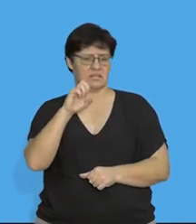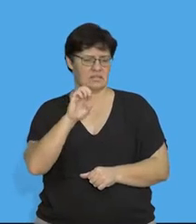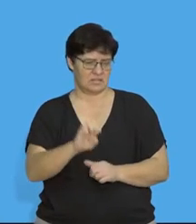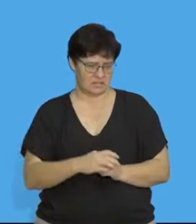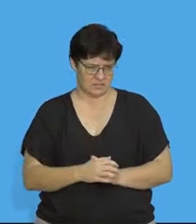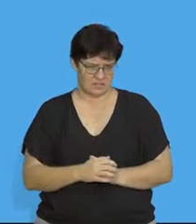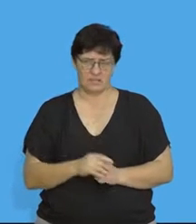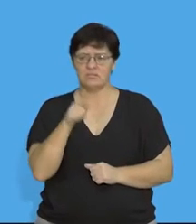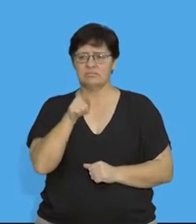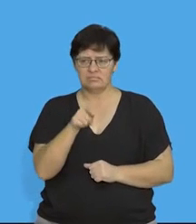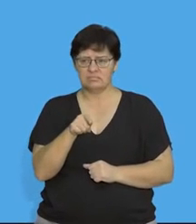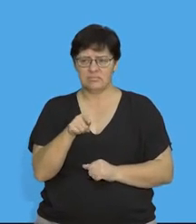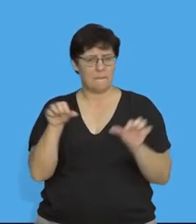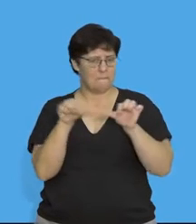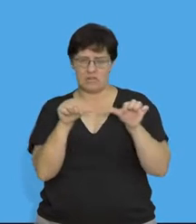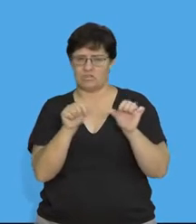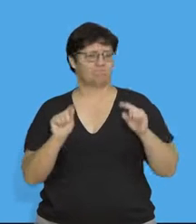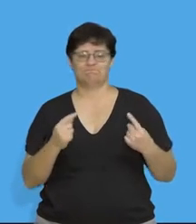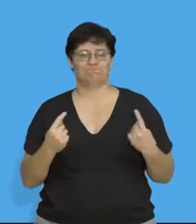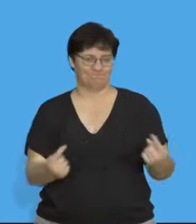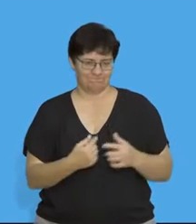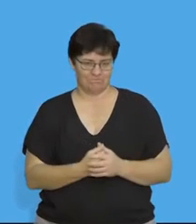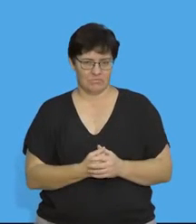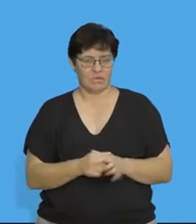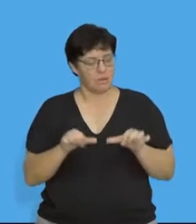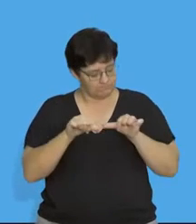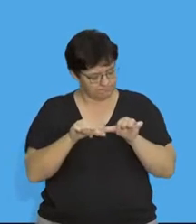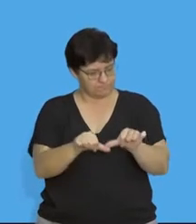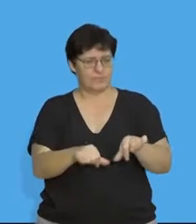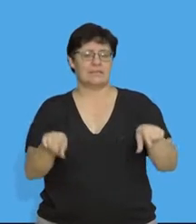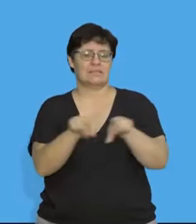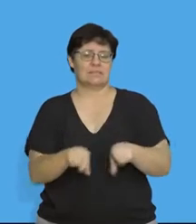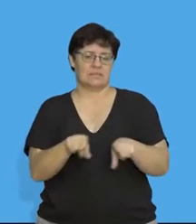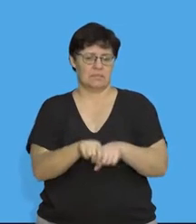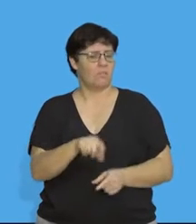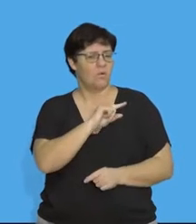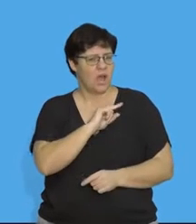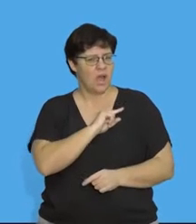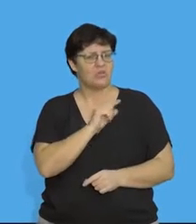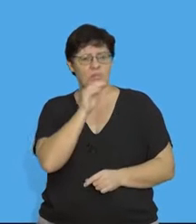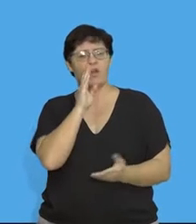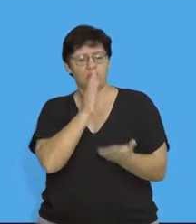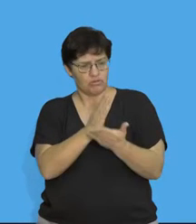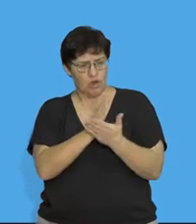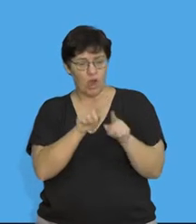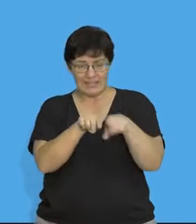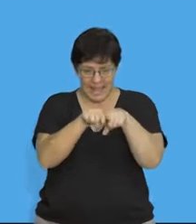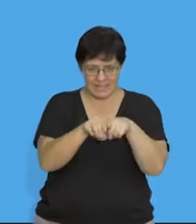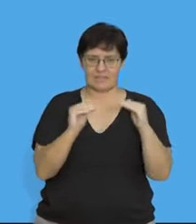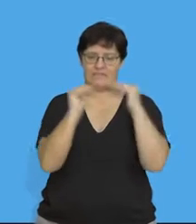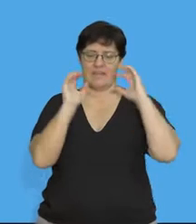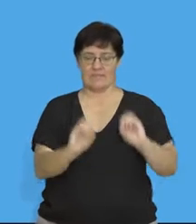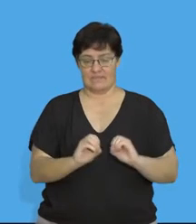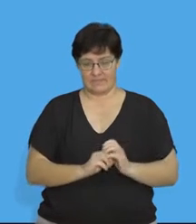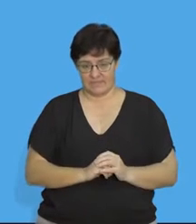And those ones aren't being measured. We're just keeping them the same to make sure that we've got a fair test. Because